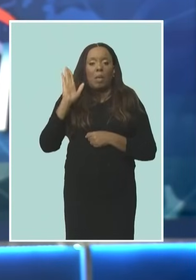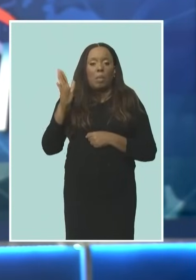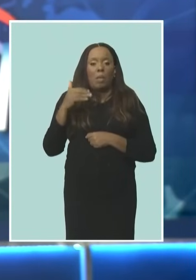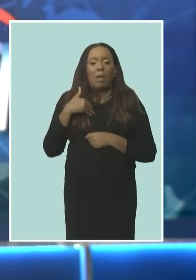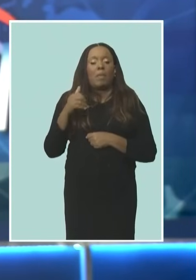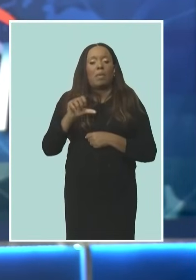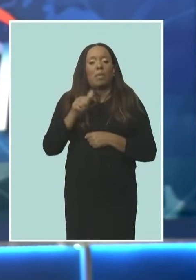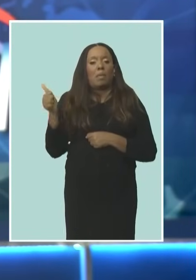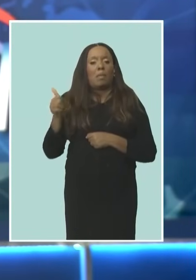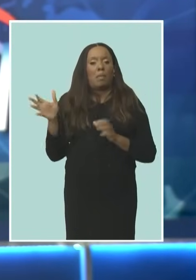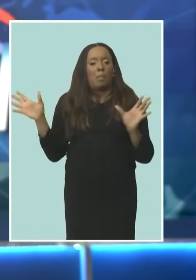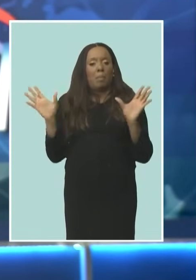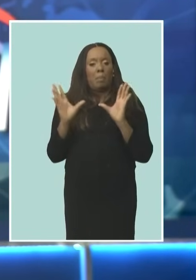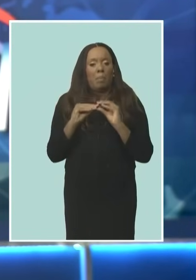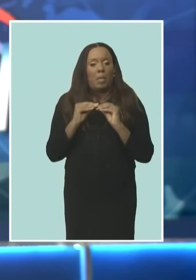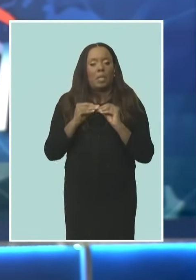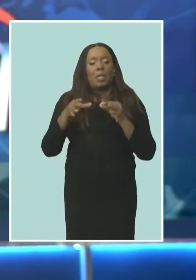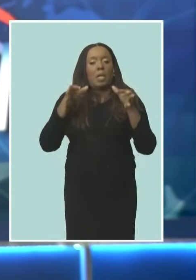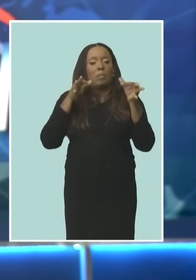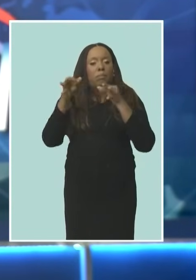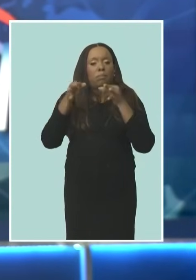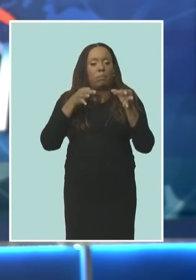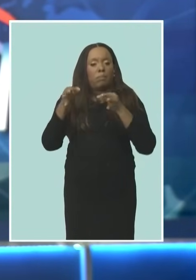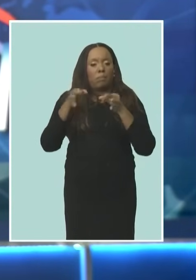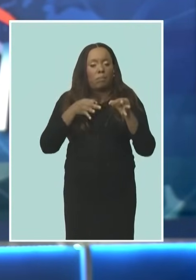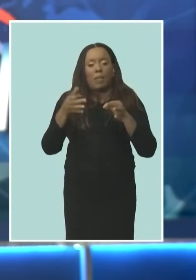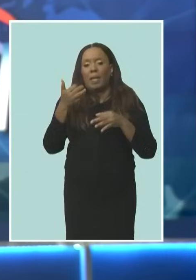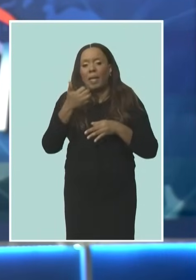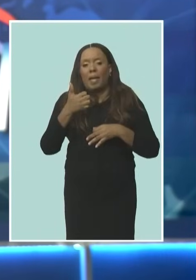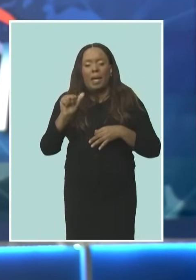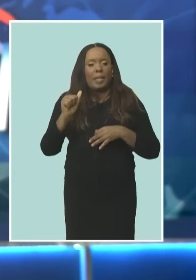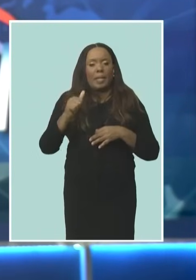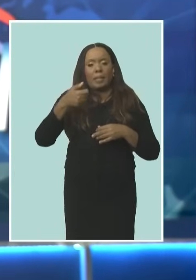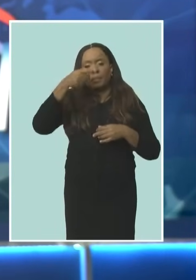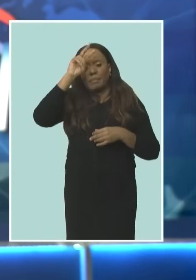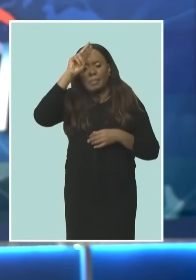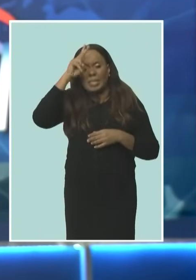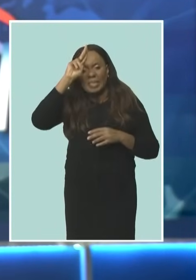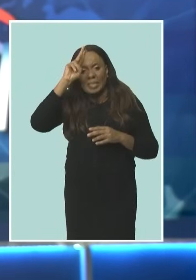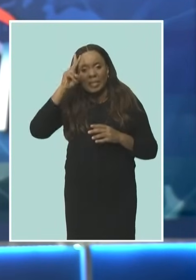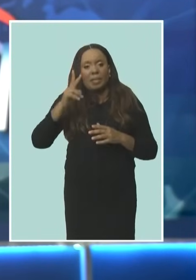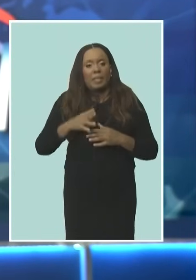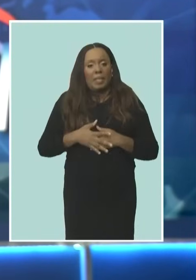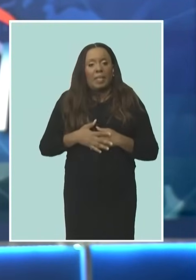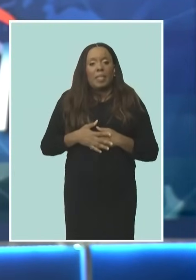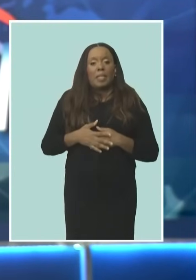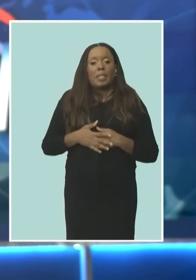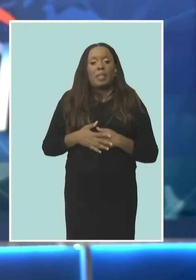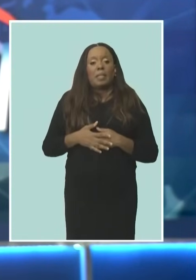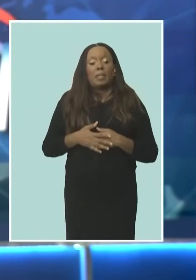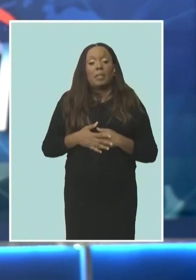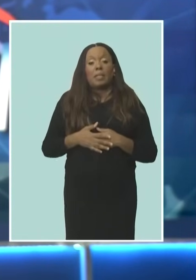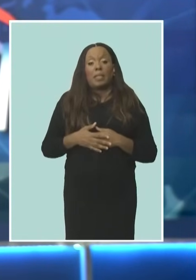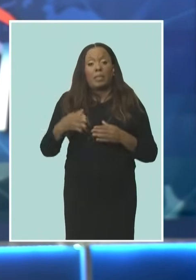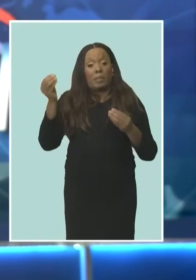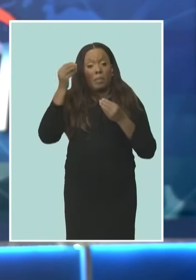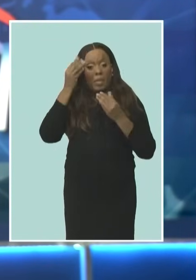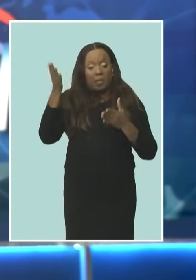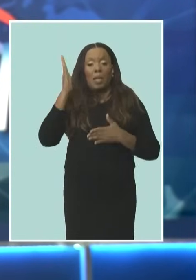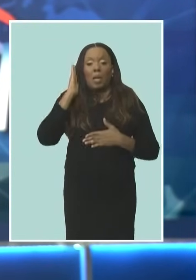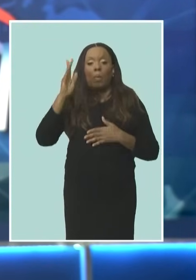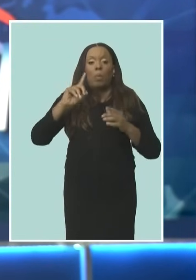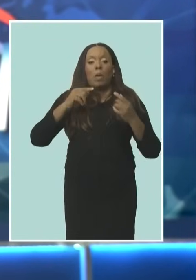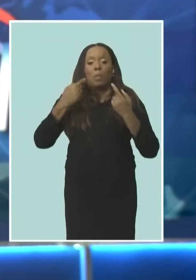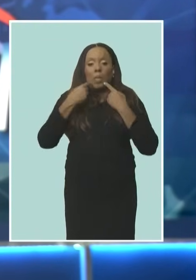another public meeting to clarify any misunderstanding and answer any questions. The details regarding that meeting will